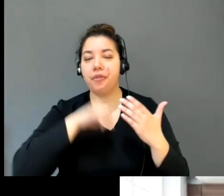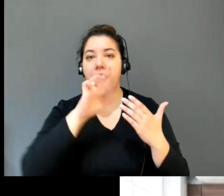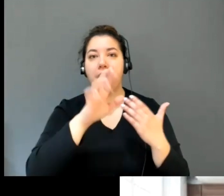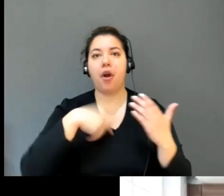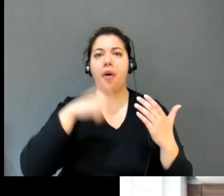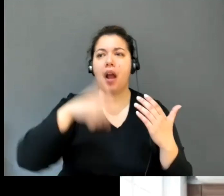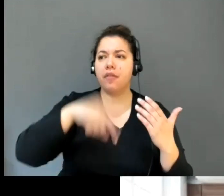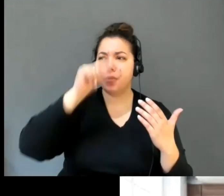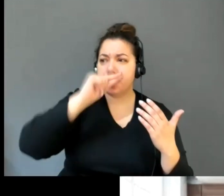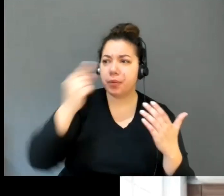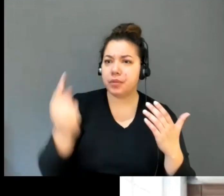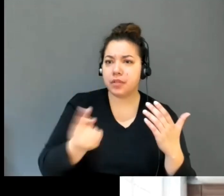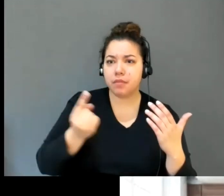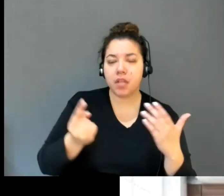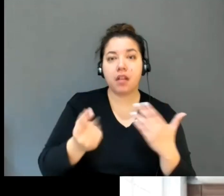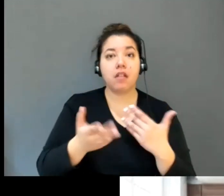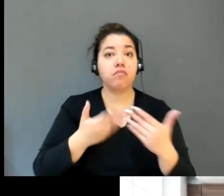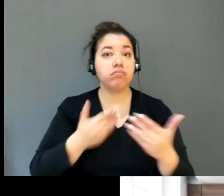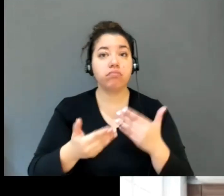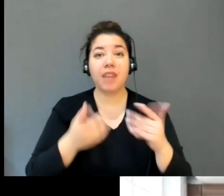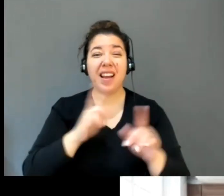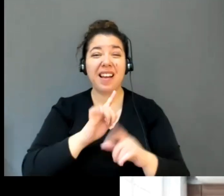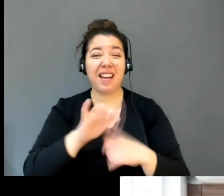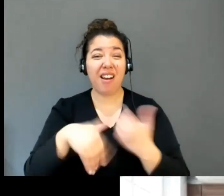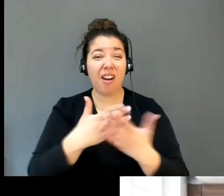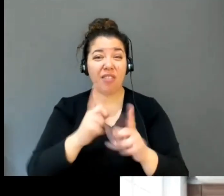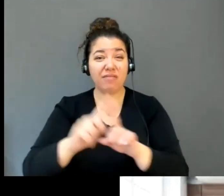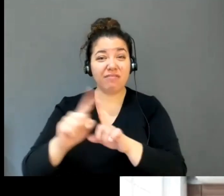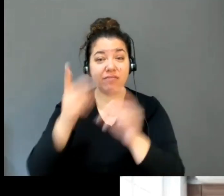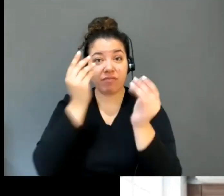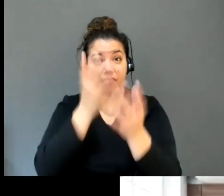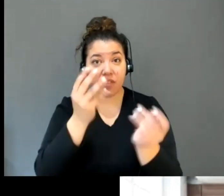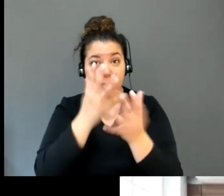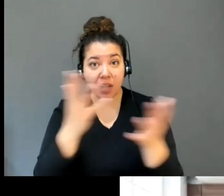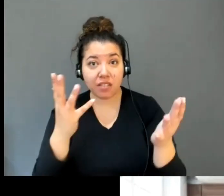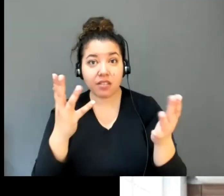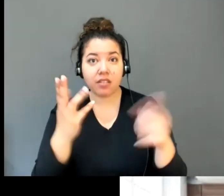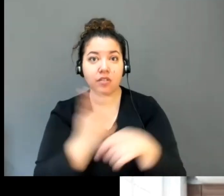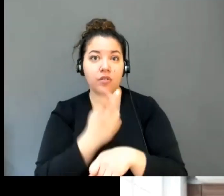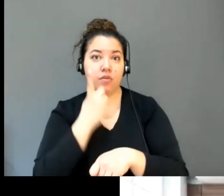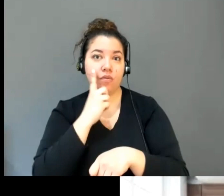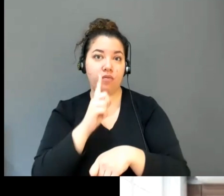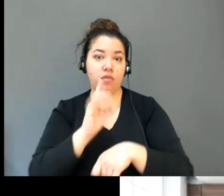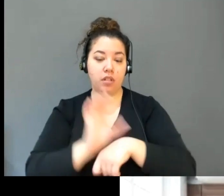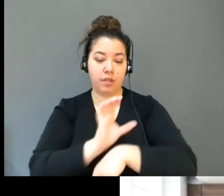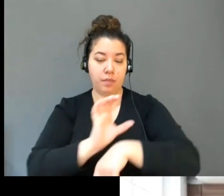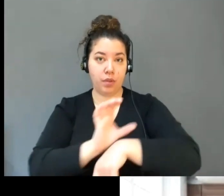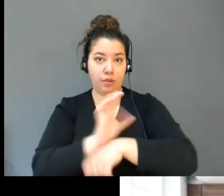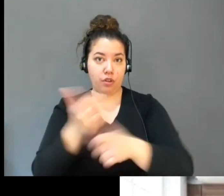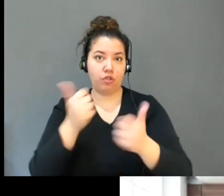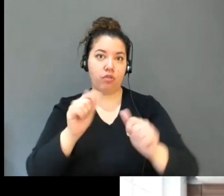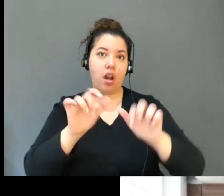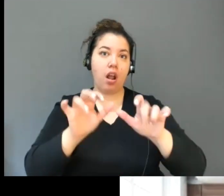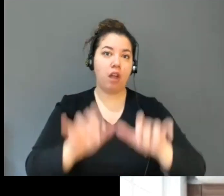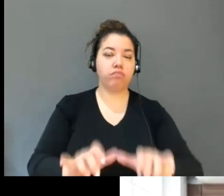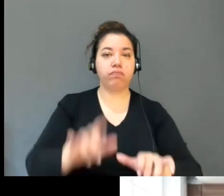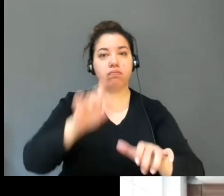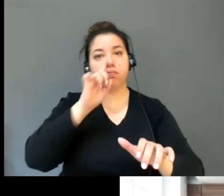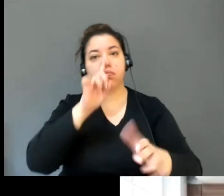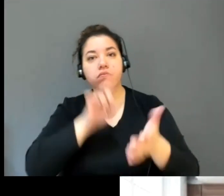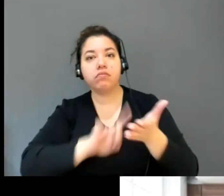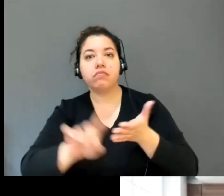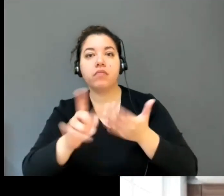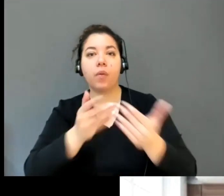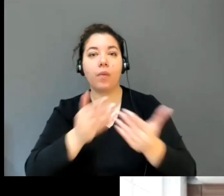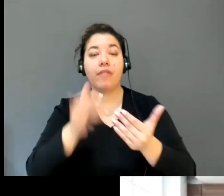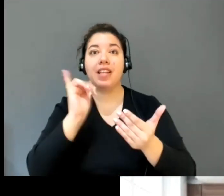some research. All of those things, all the things that you're doing with computers traditionally are all about information. And so, I